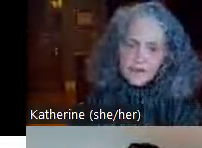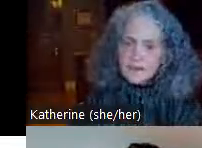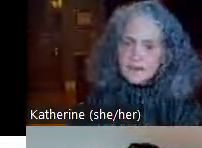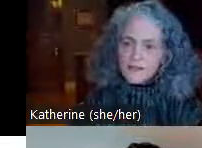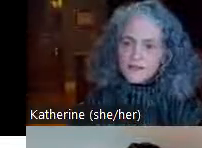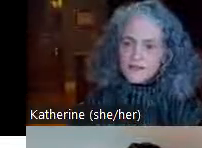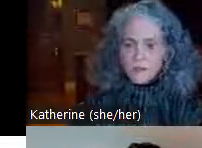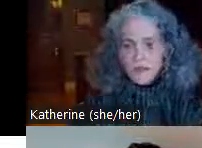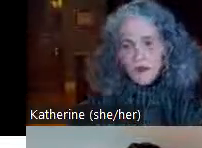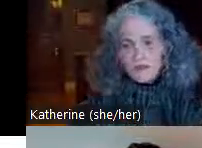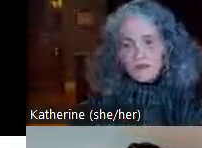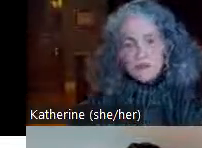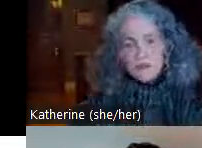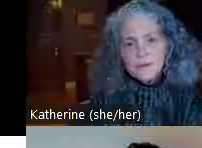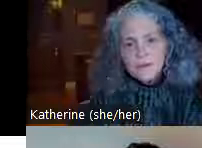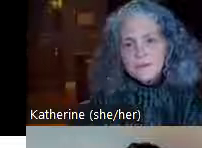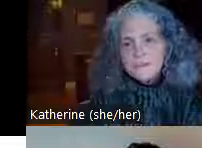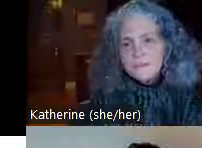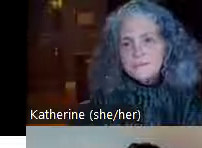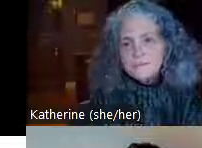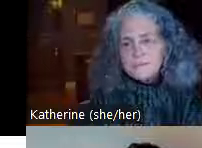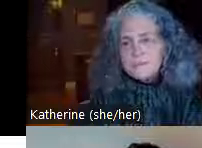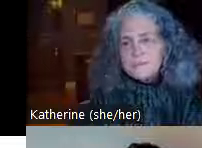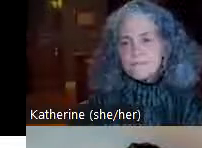read together, it's pretty hard to...